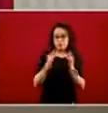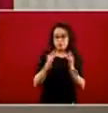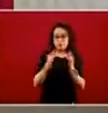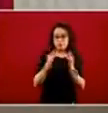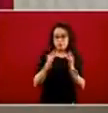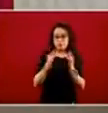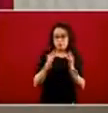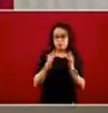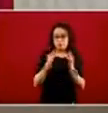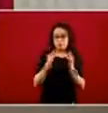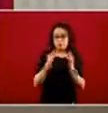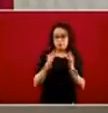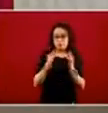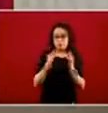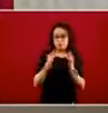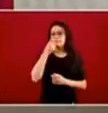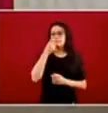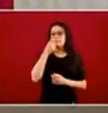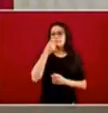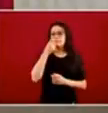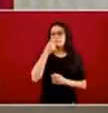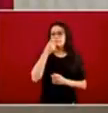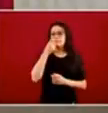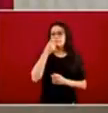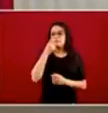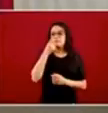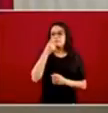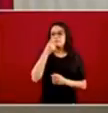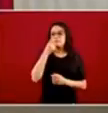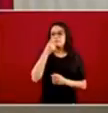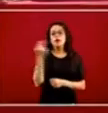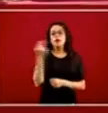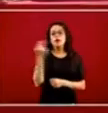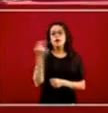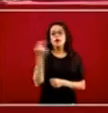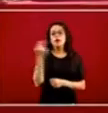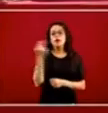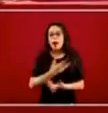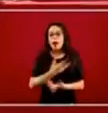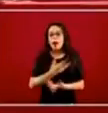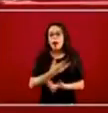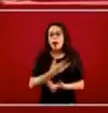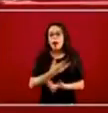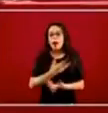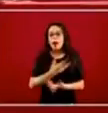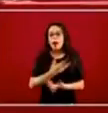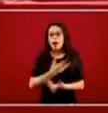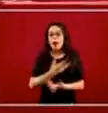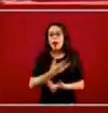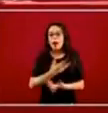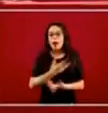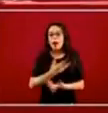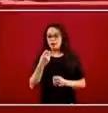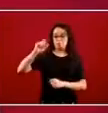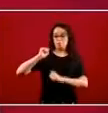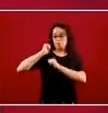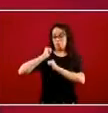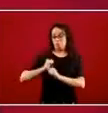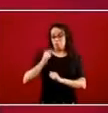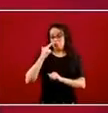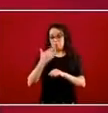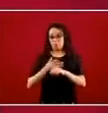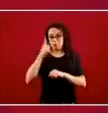supply for fast tests. Like a lot of at the ministry we have received a lot of emails of suppliers of fast testing